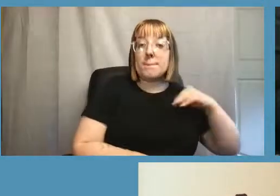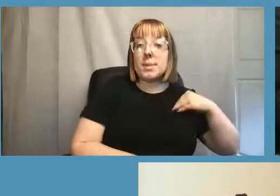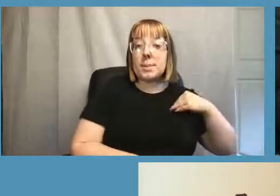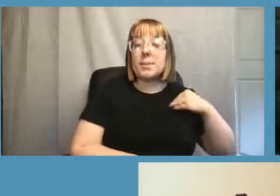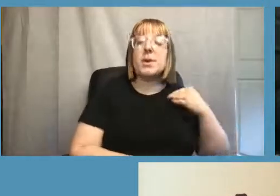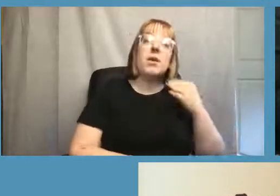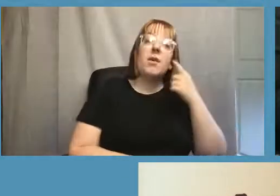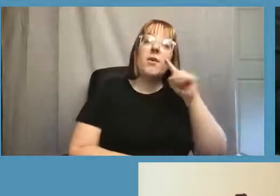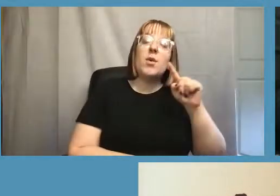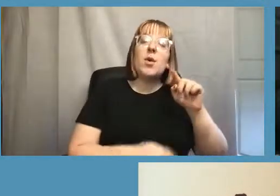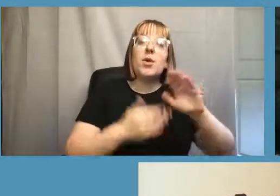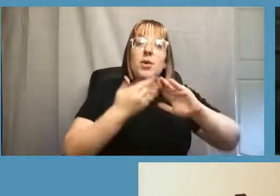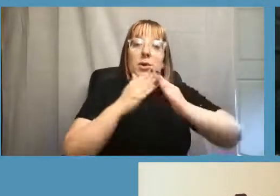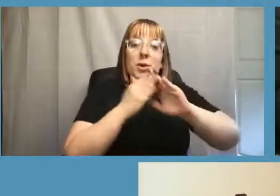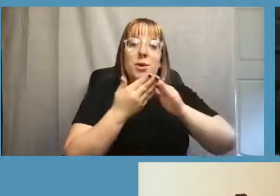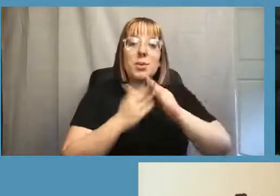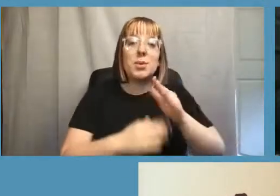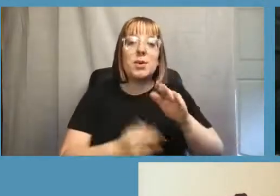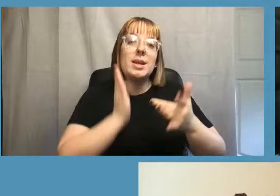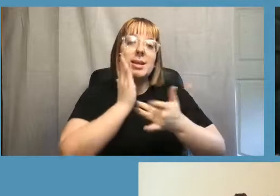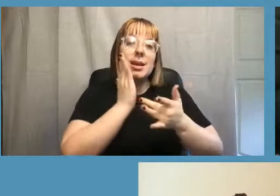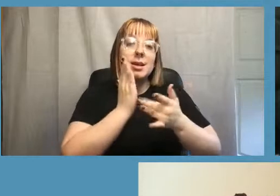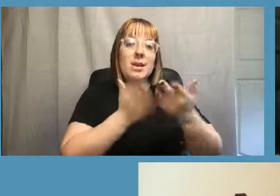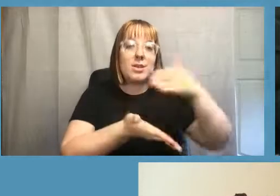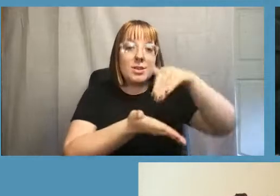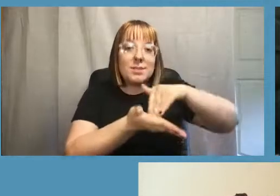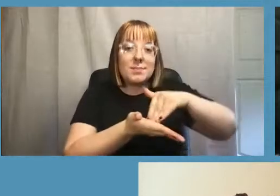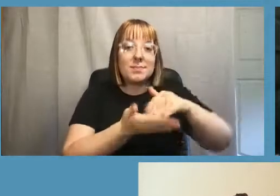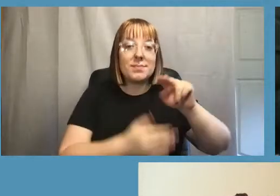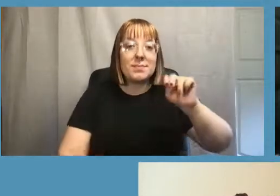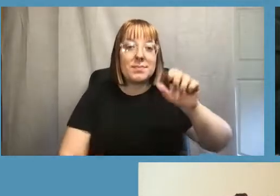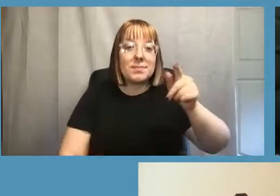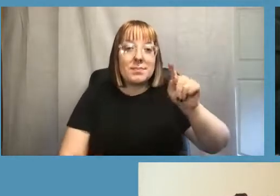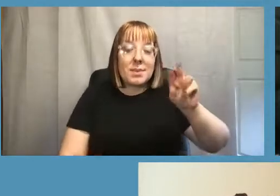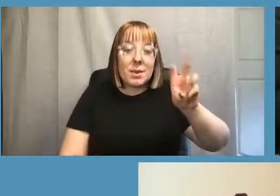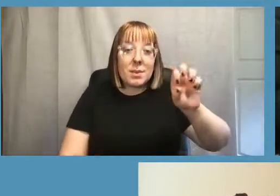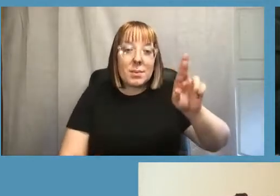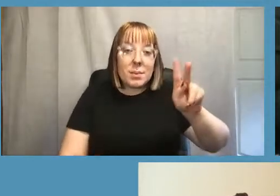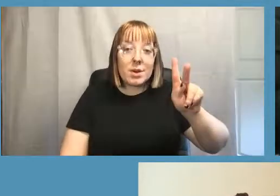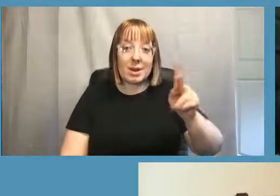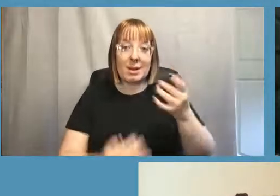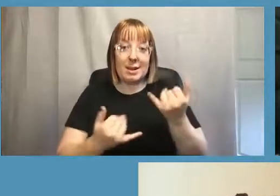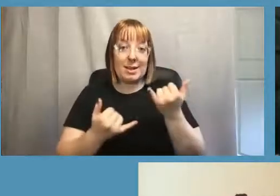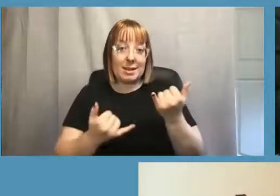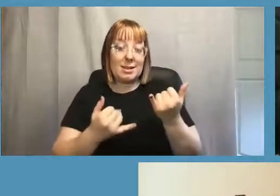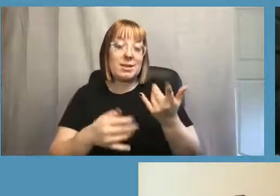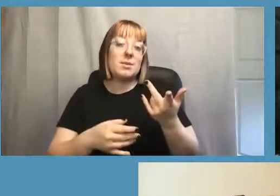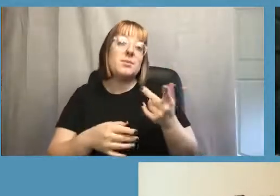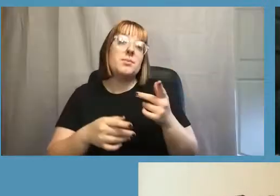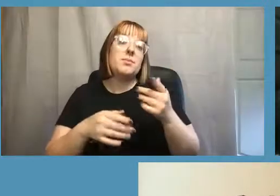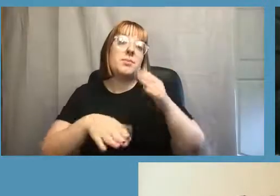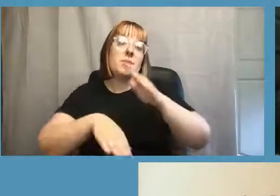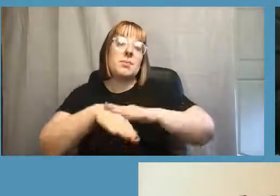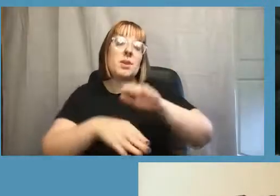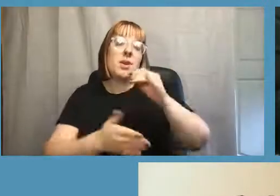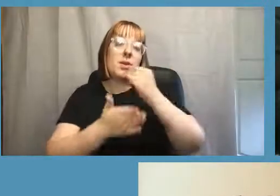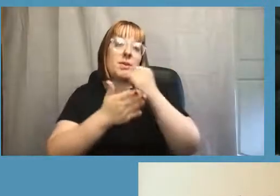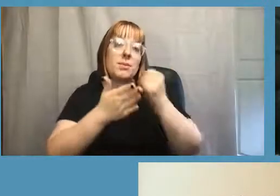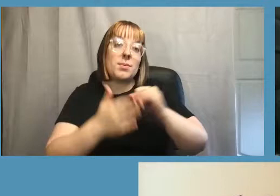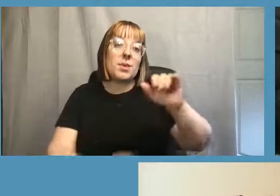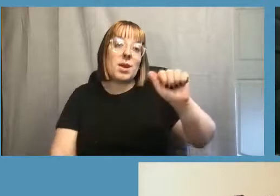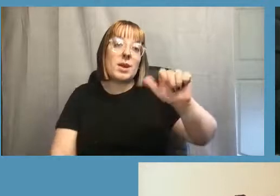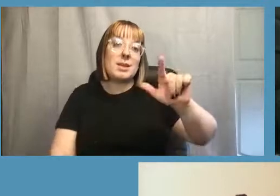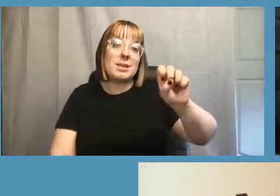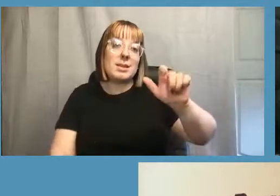Community Technology Centers Network. She is currently on the board of Artisans Asylum. Please help me give a hearty welcome to Dr.